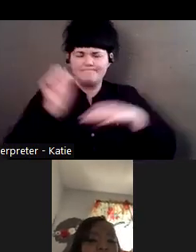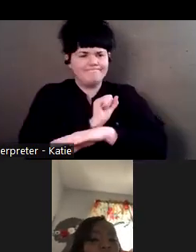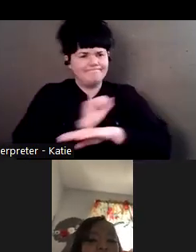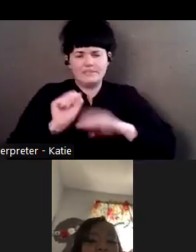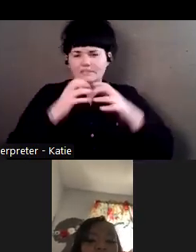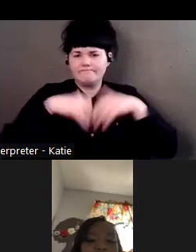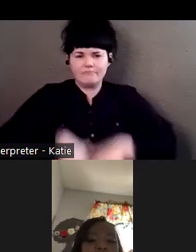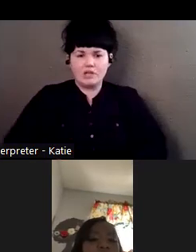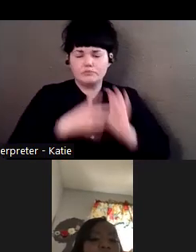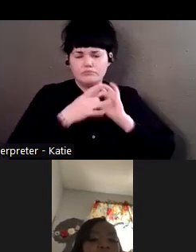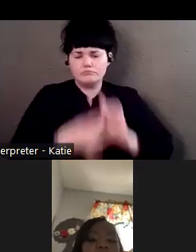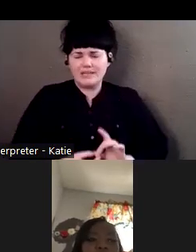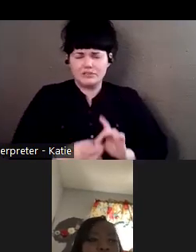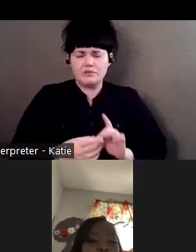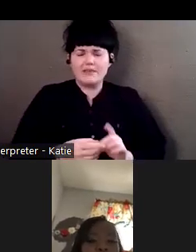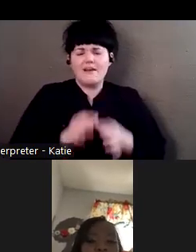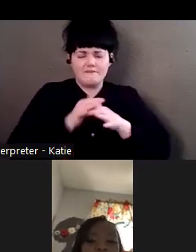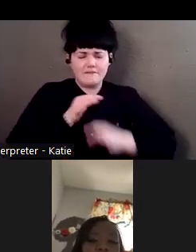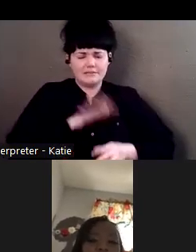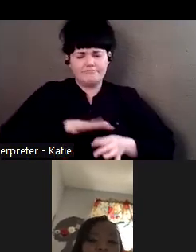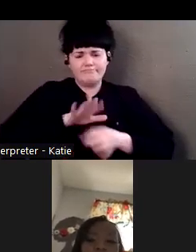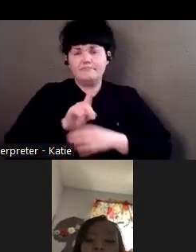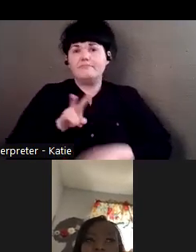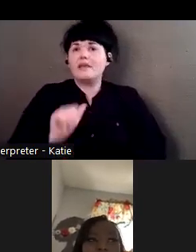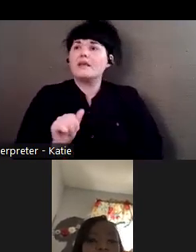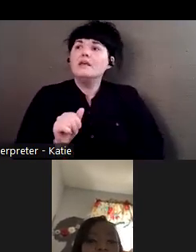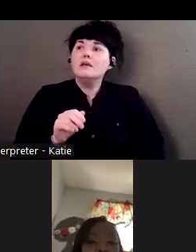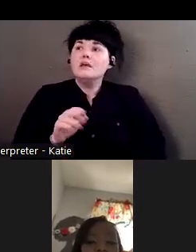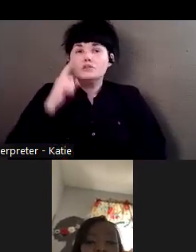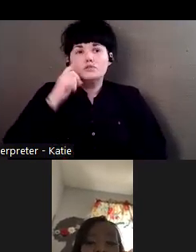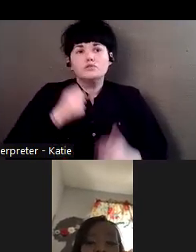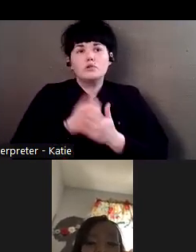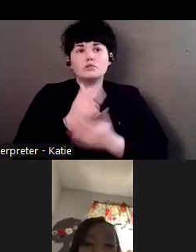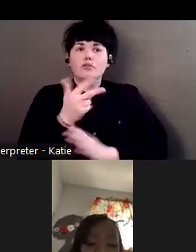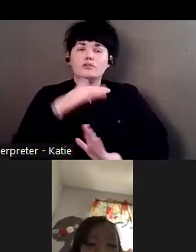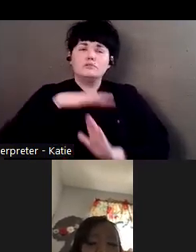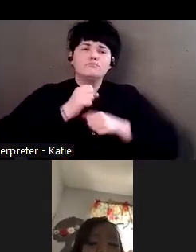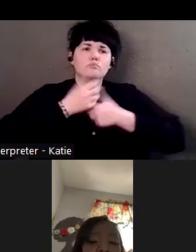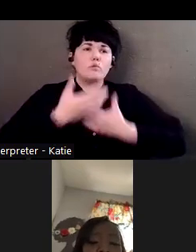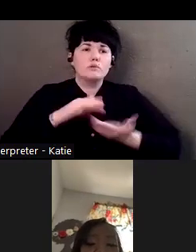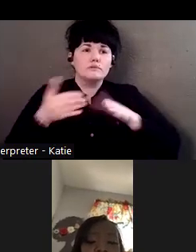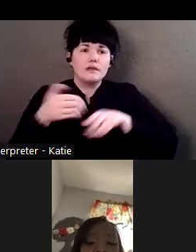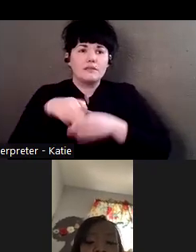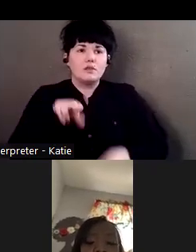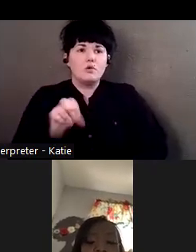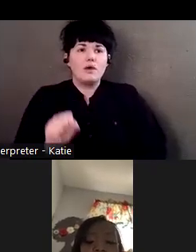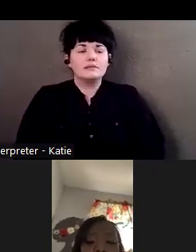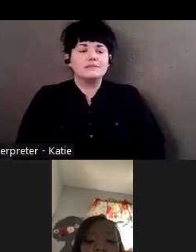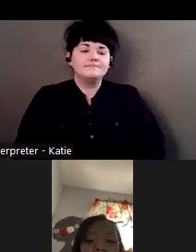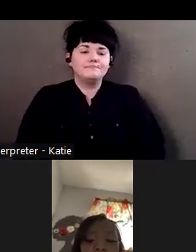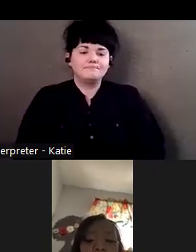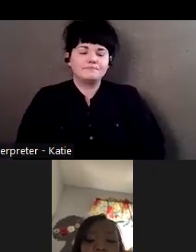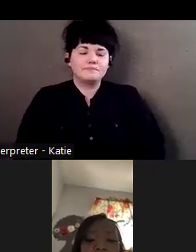territory called a CVA. A stroke is the third leading cause of death in the United States. I won't bore you with some